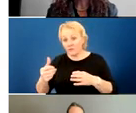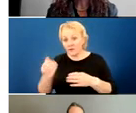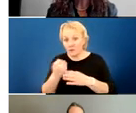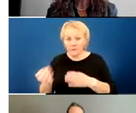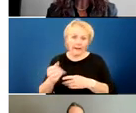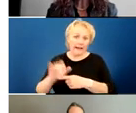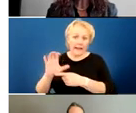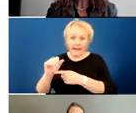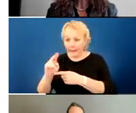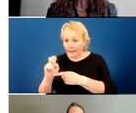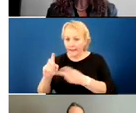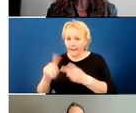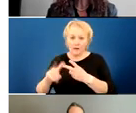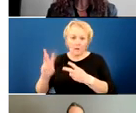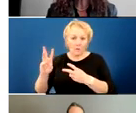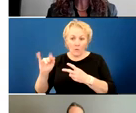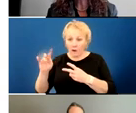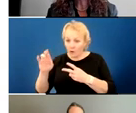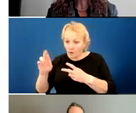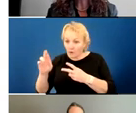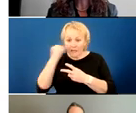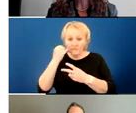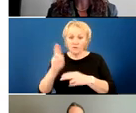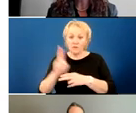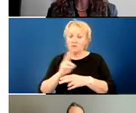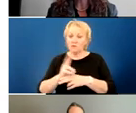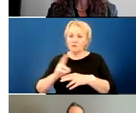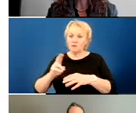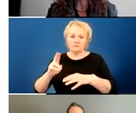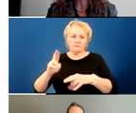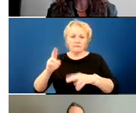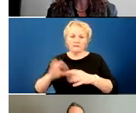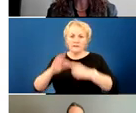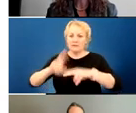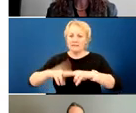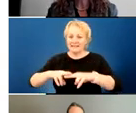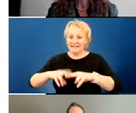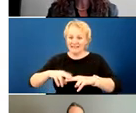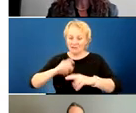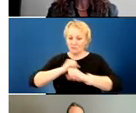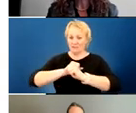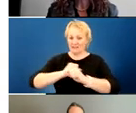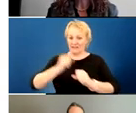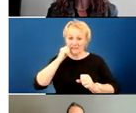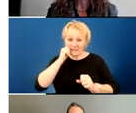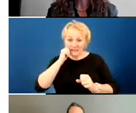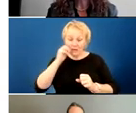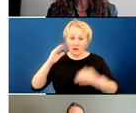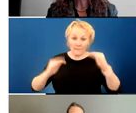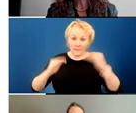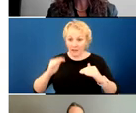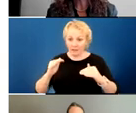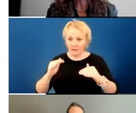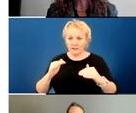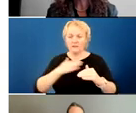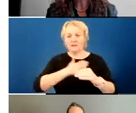you use one. And then if you use a seat cushion to protect your skin or to help maintain your balance, and if you have to evacuate, trying to take